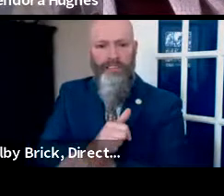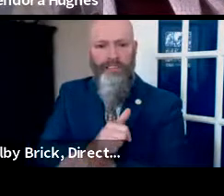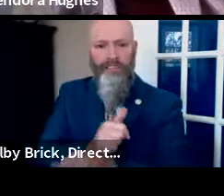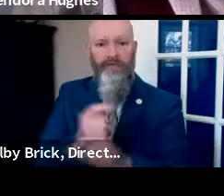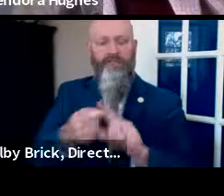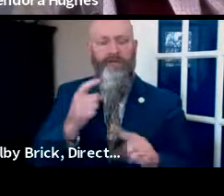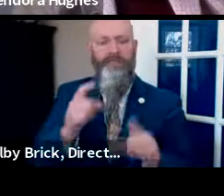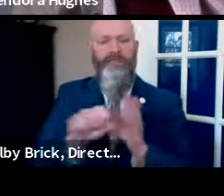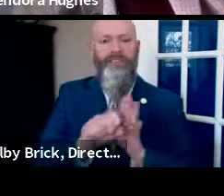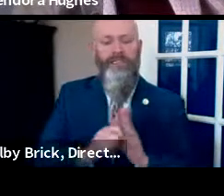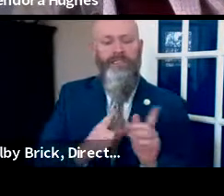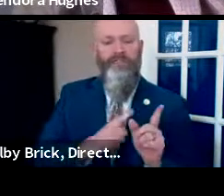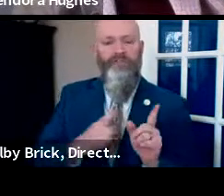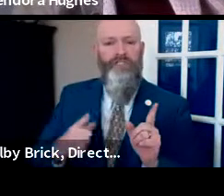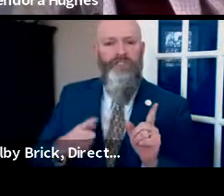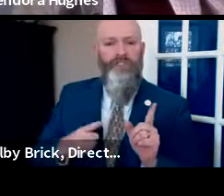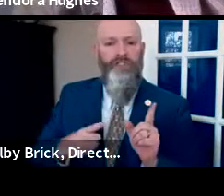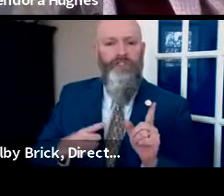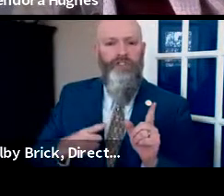it may